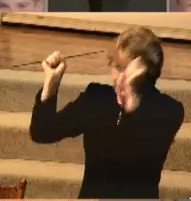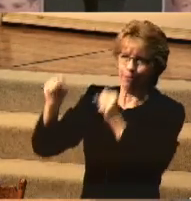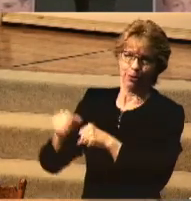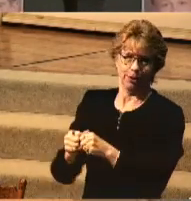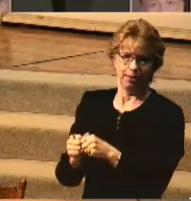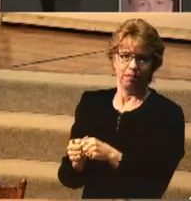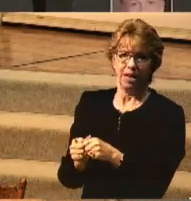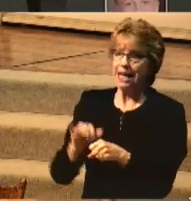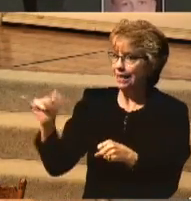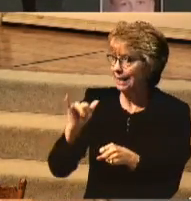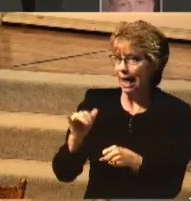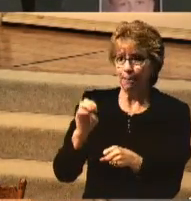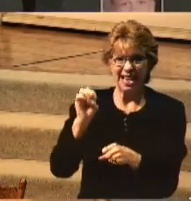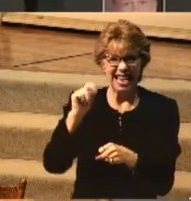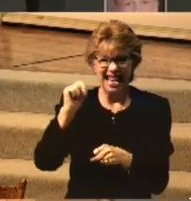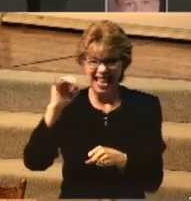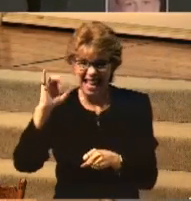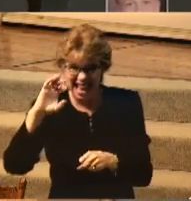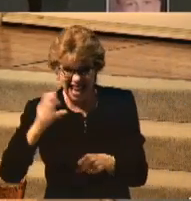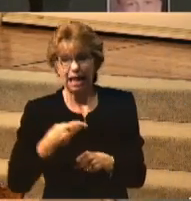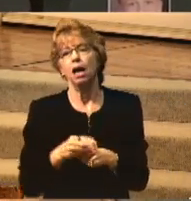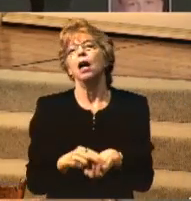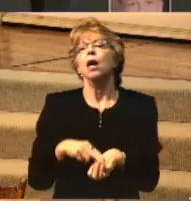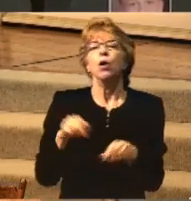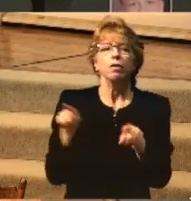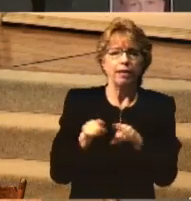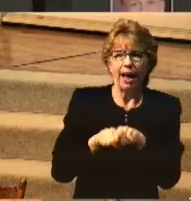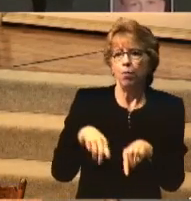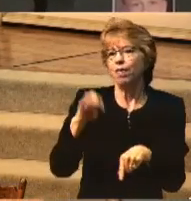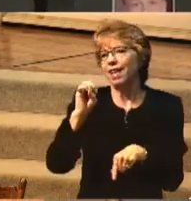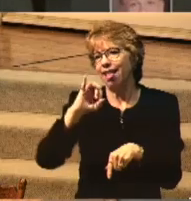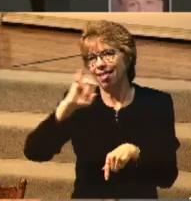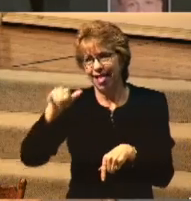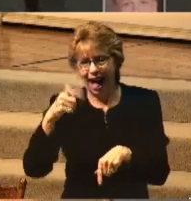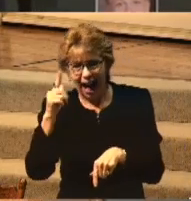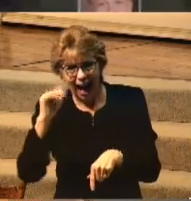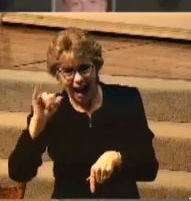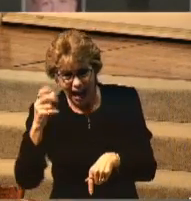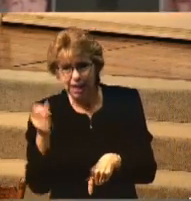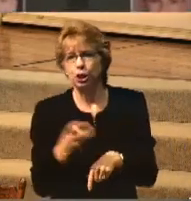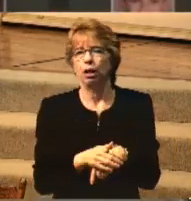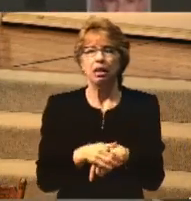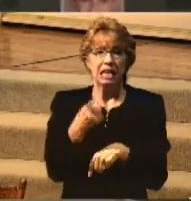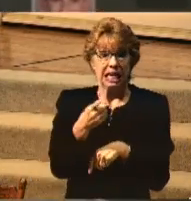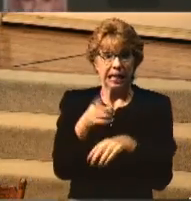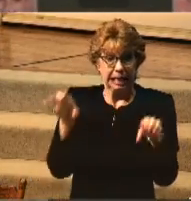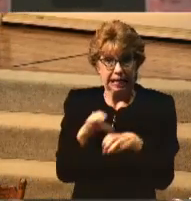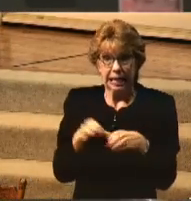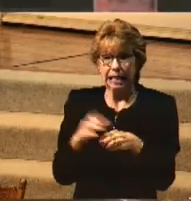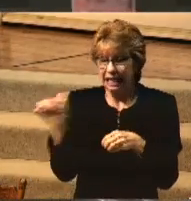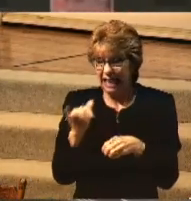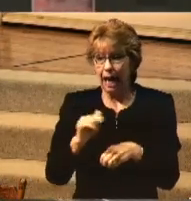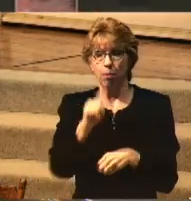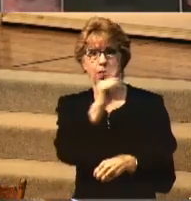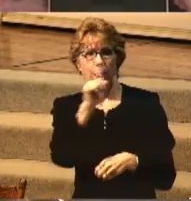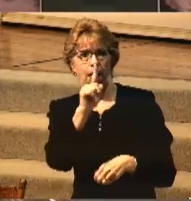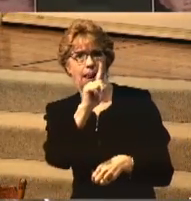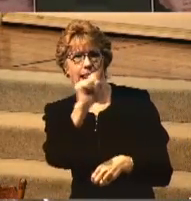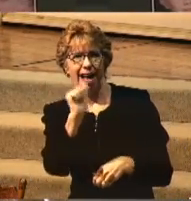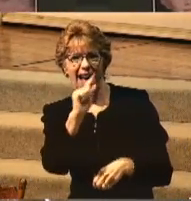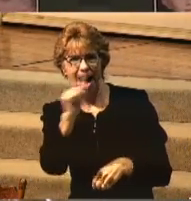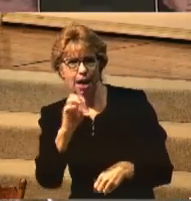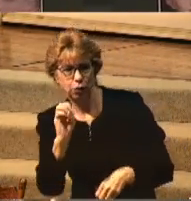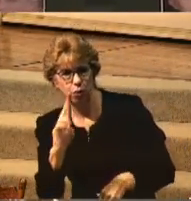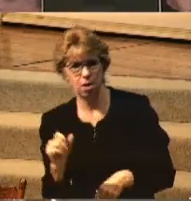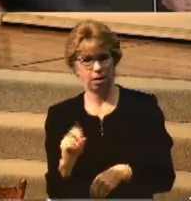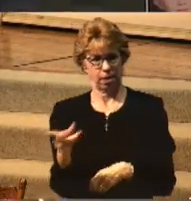with Elijah, and he's going to do it with you. You say, well, what if you're dead? Well, he did it with Lazarus. He just said, Lazarus, come forth.